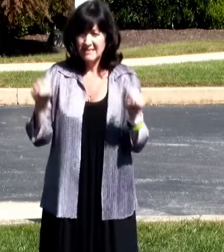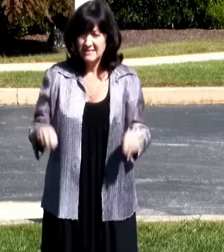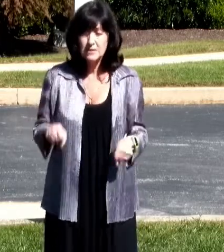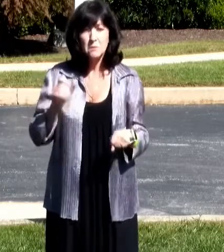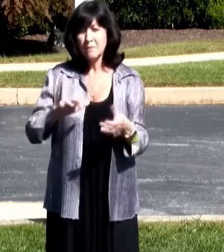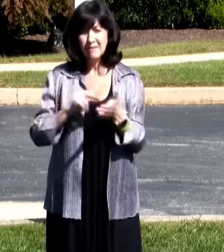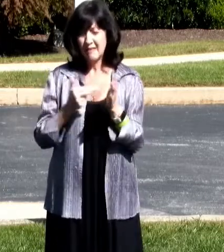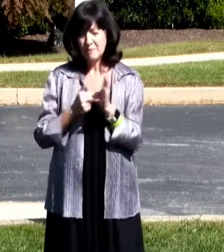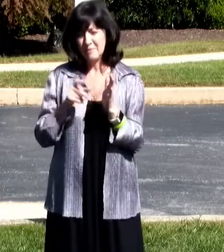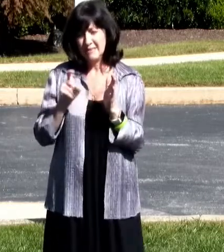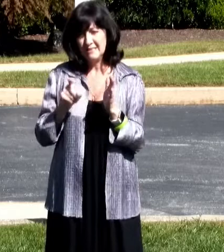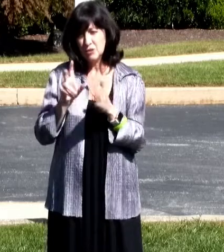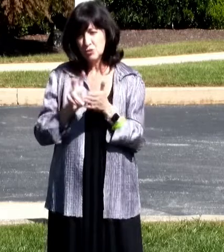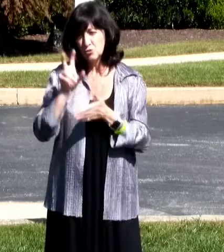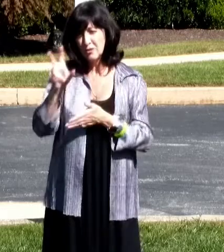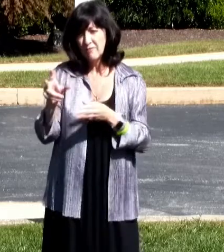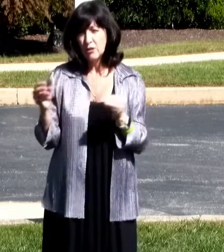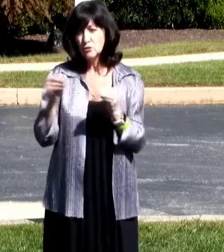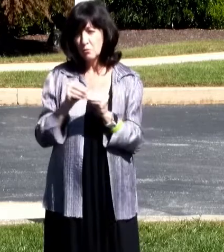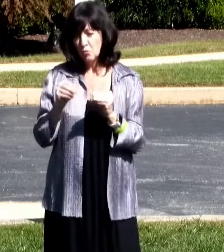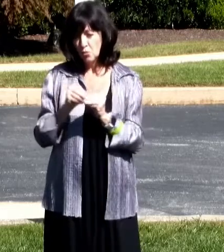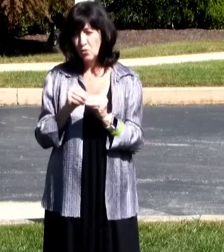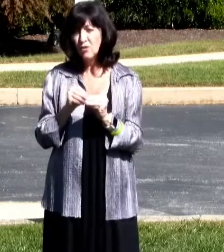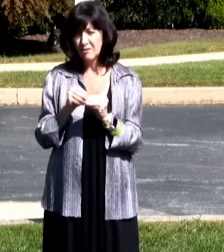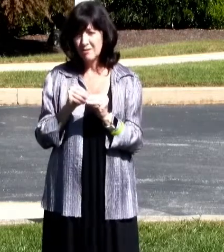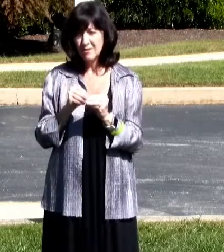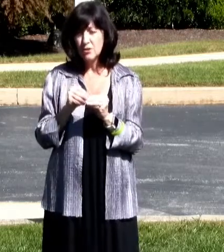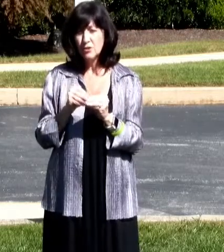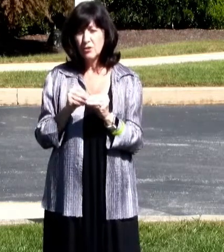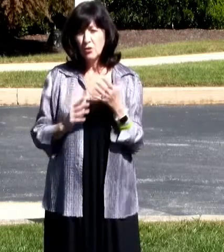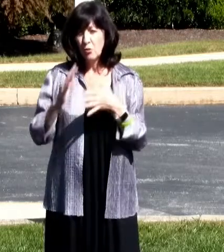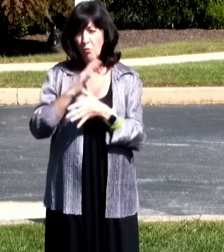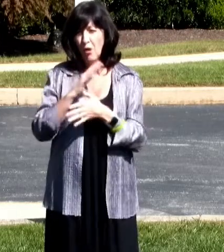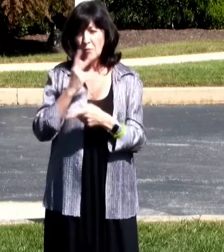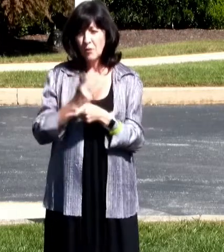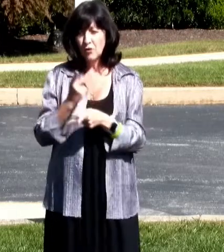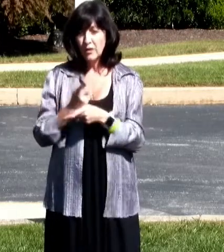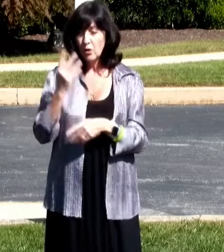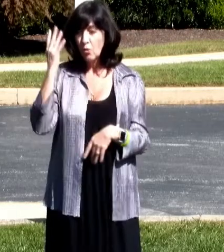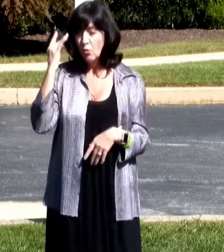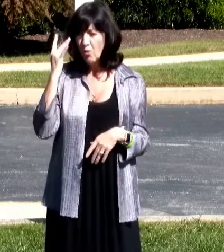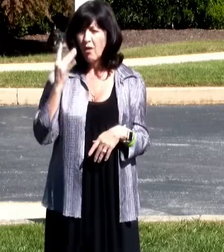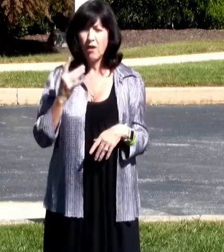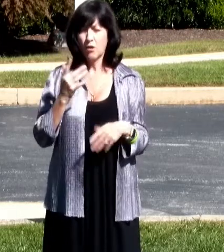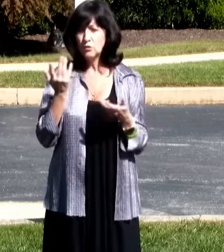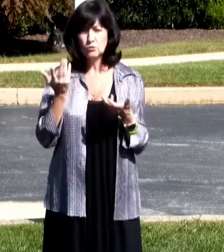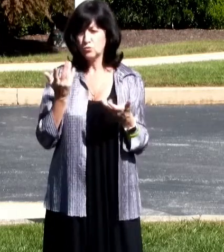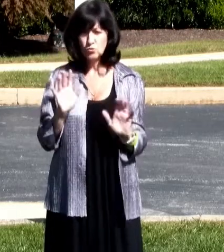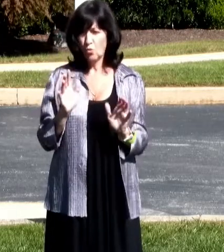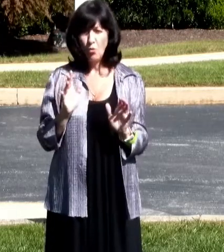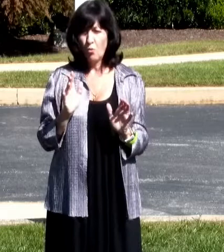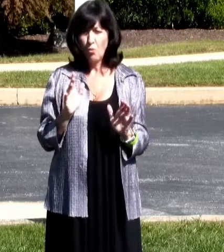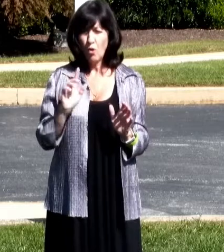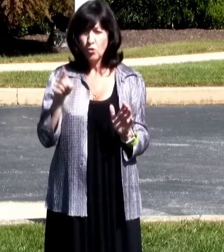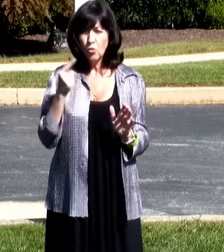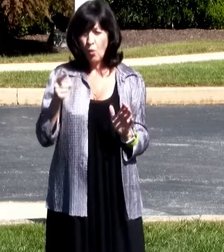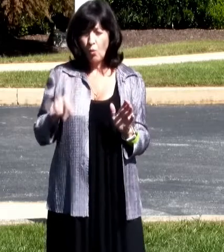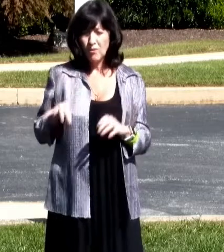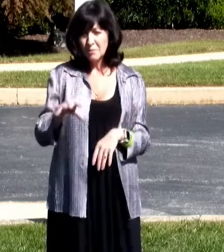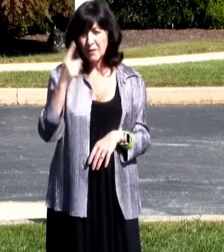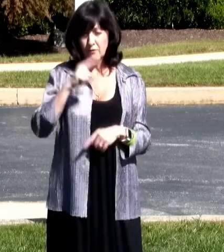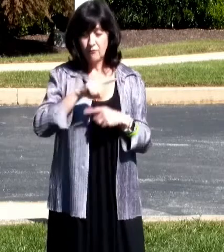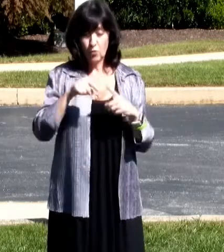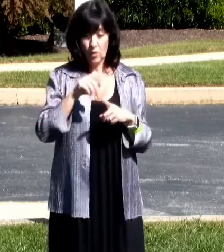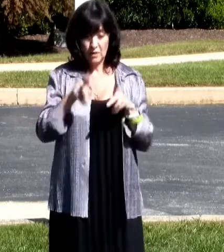front end rather than just waiting for people to be unhealthy on the back end. And that doesn't happen, I don't know anywhere in the country where it